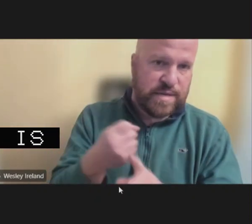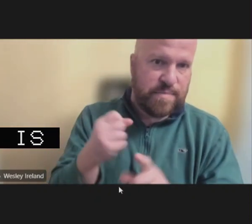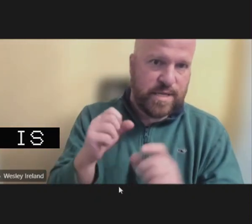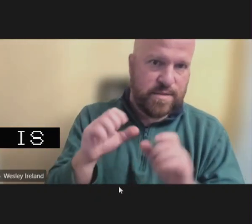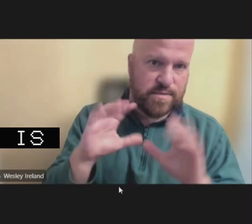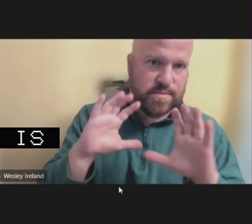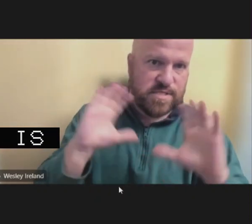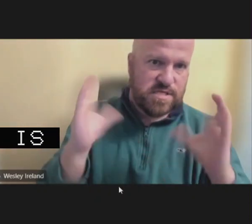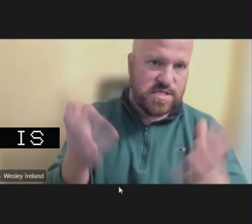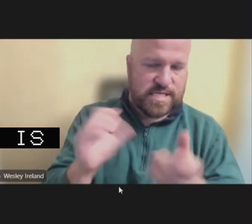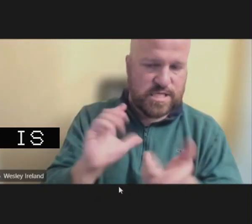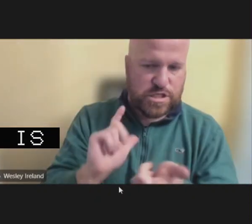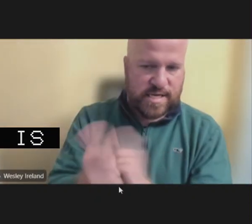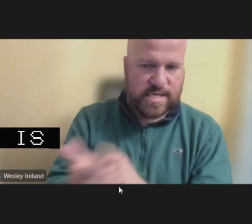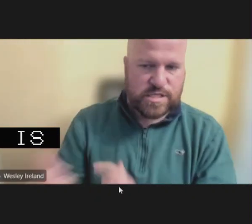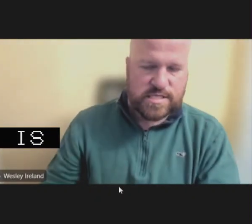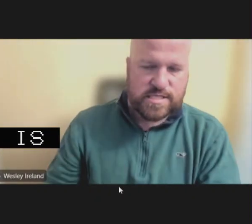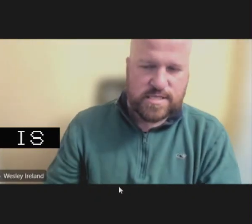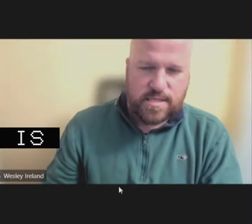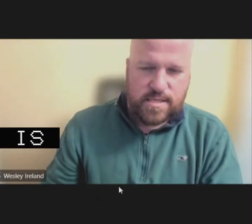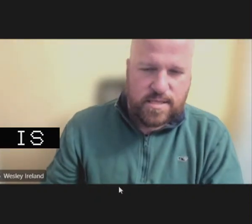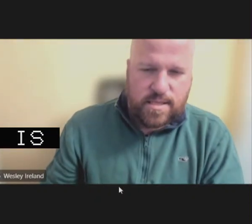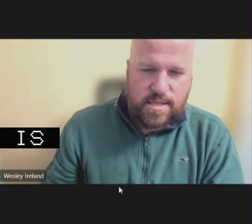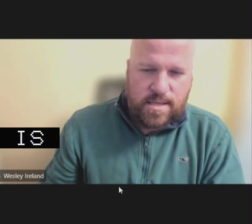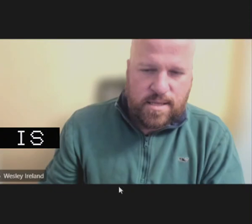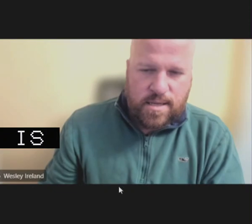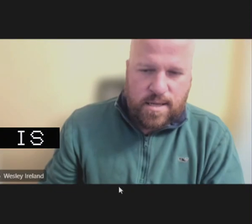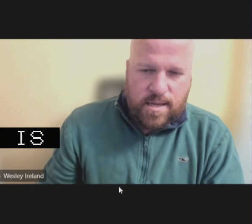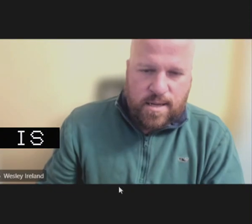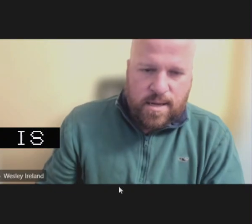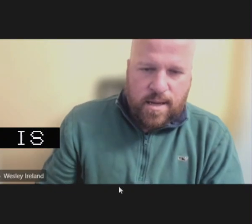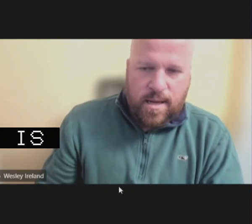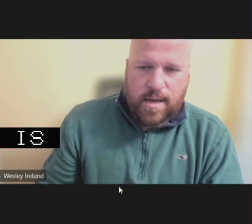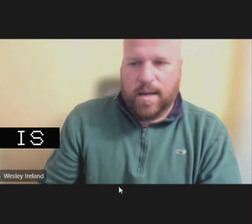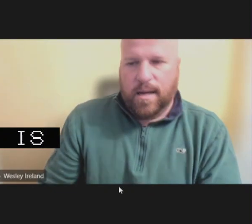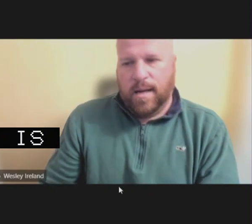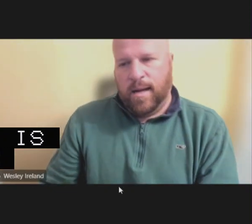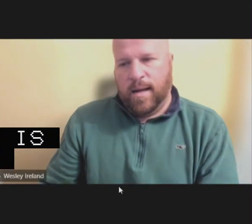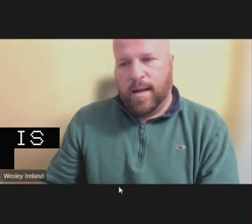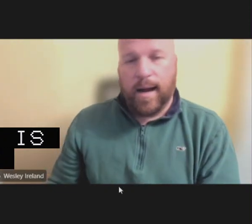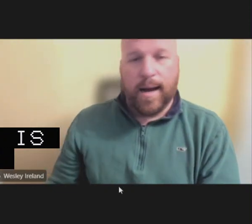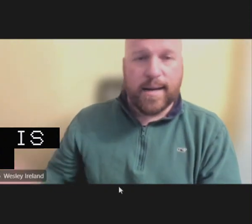at the legislative level for the needs and to impact societal changes.